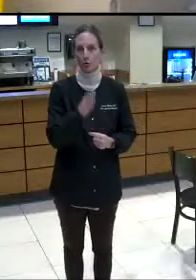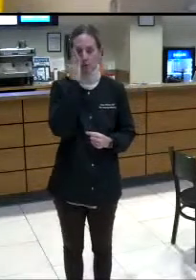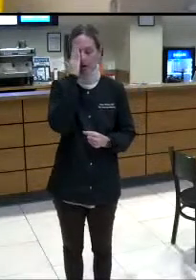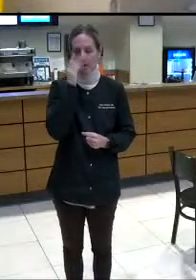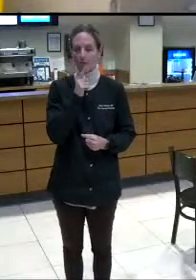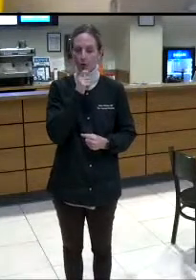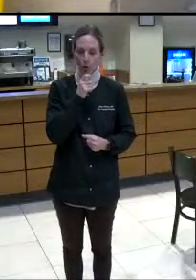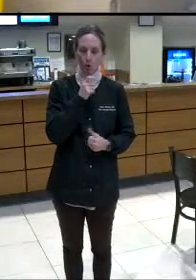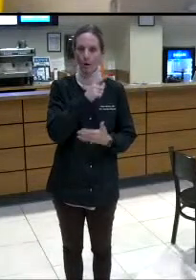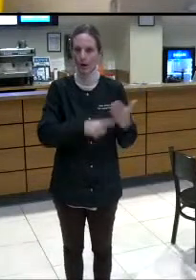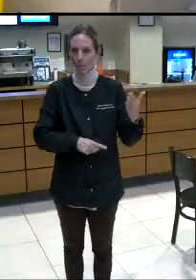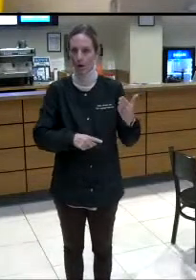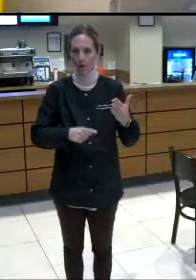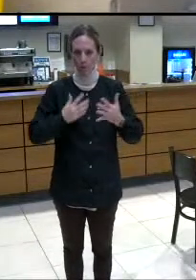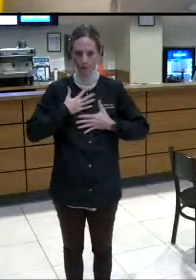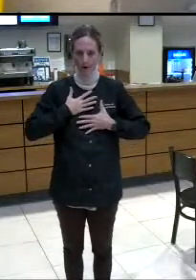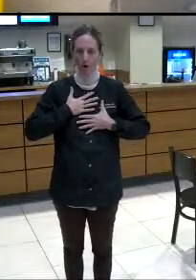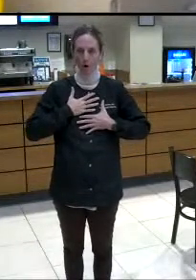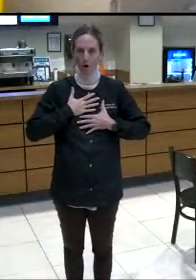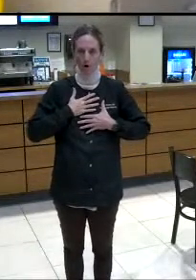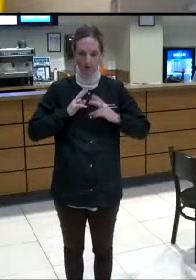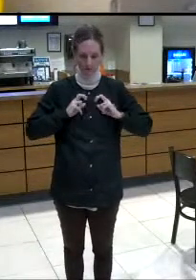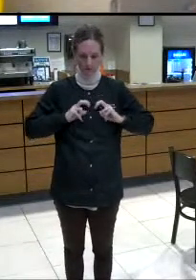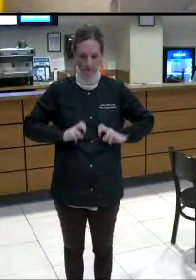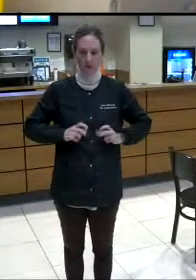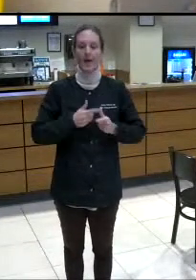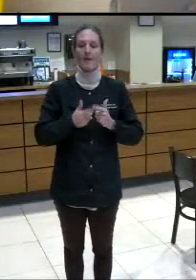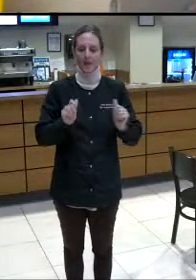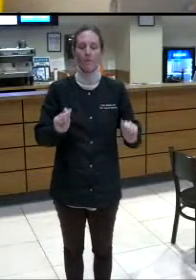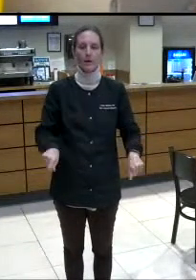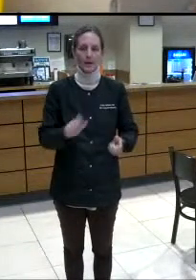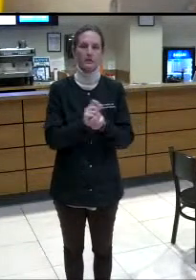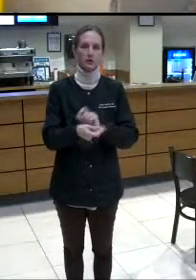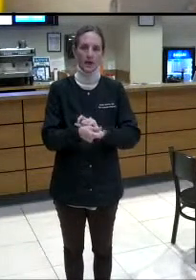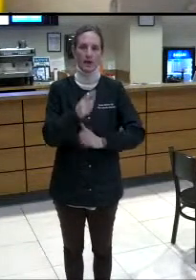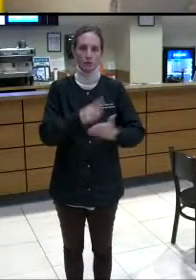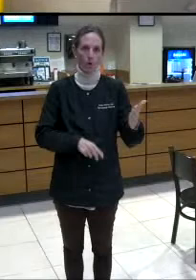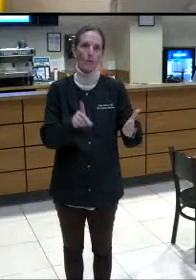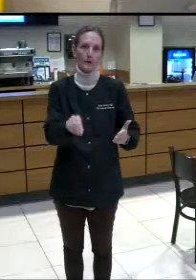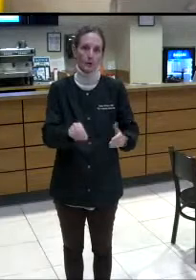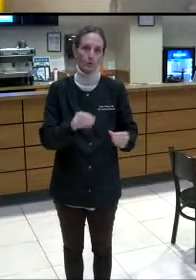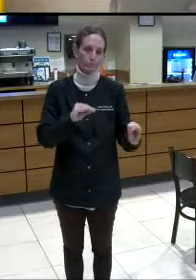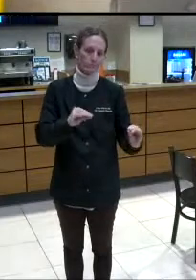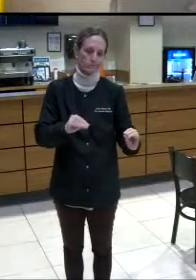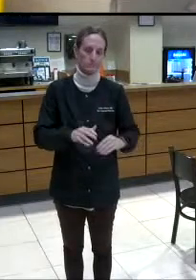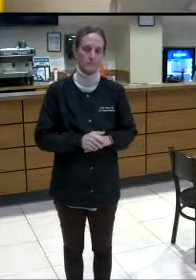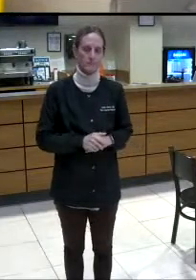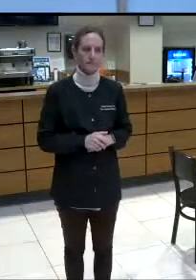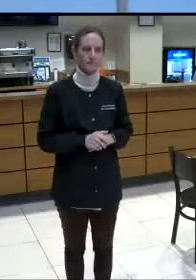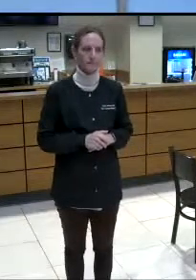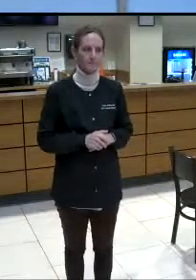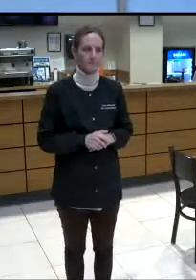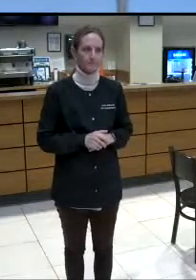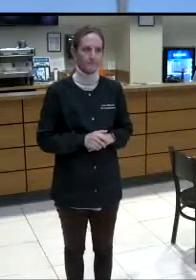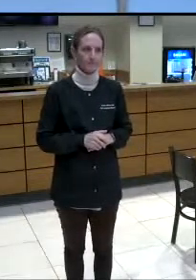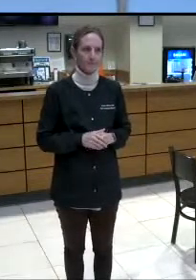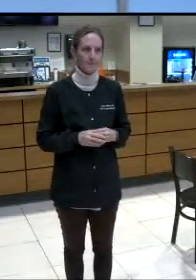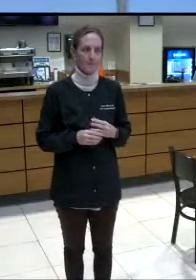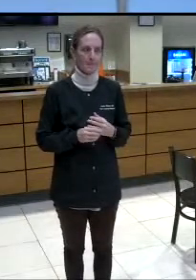we are so that we can change what we need to do. Wonderful. Thank you. You're welcome.